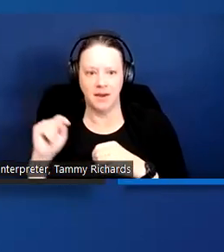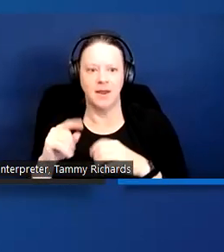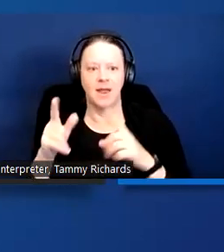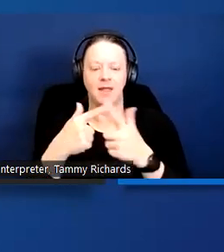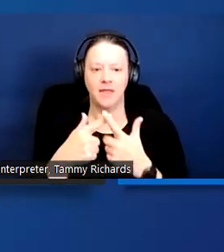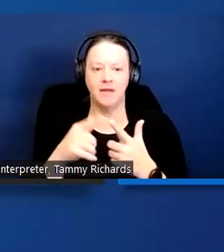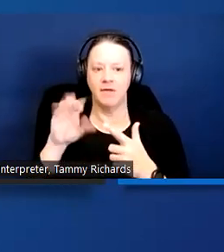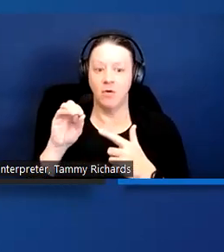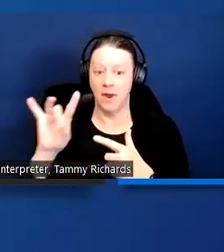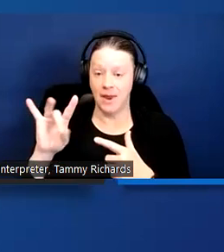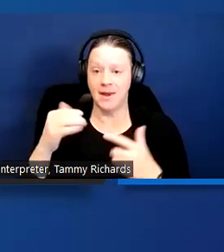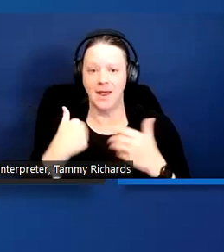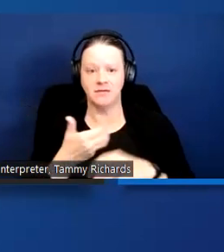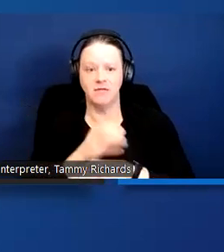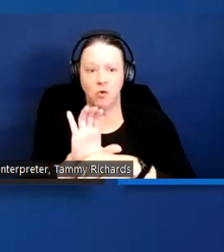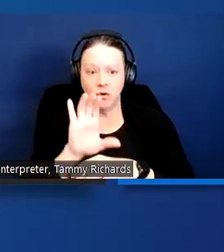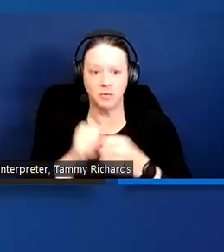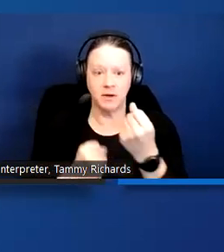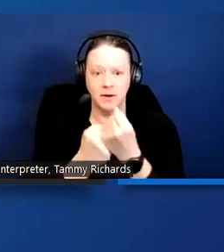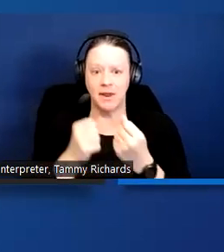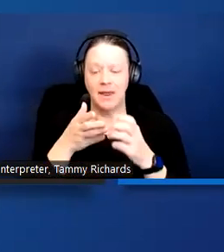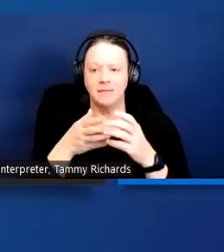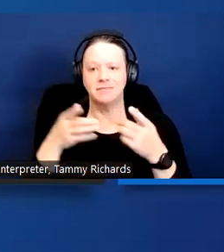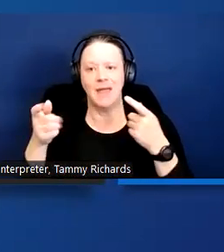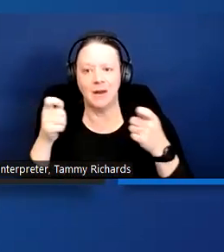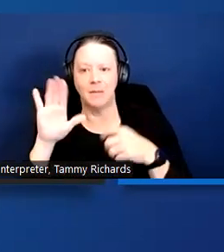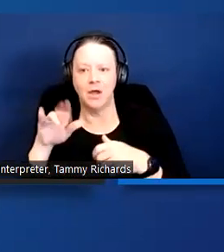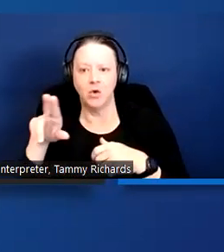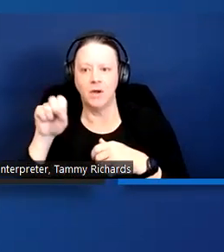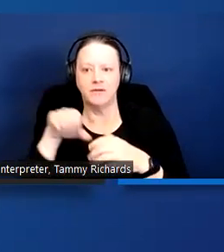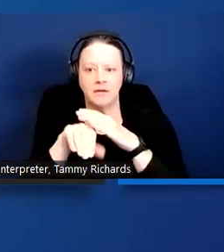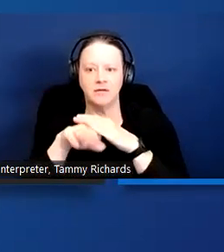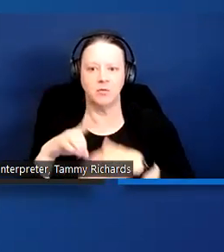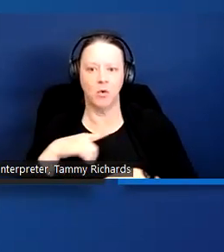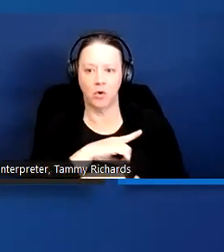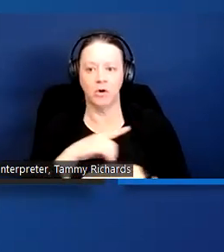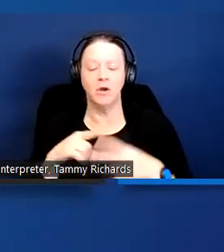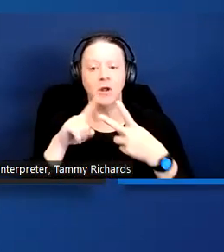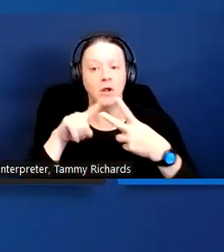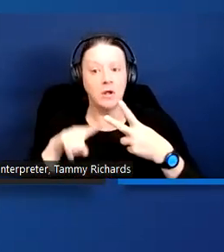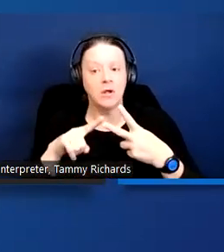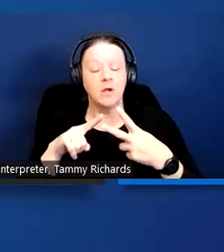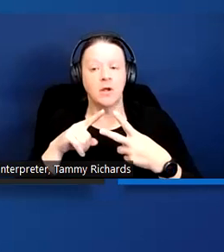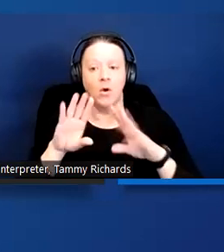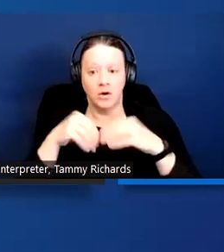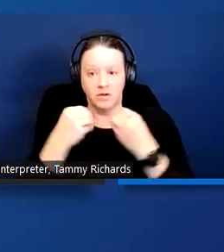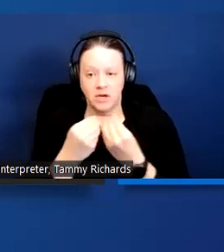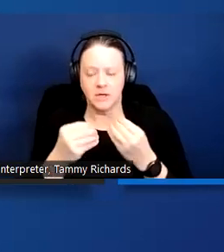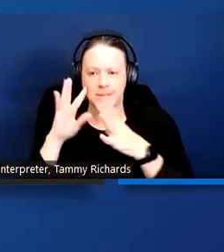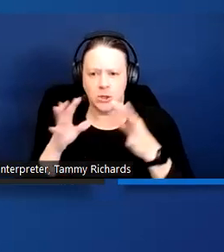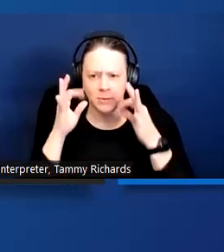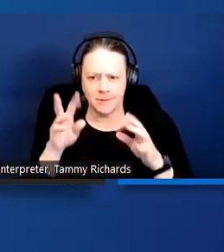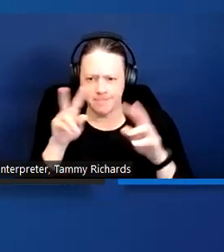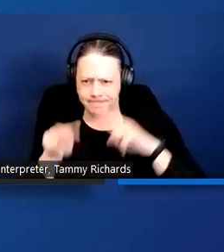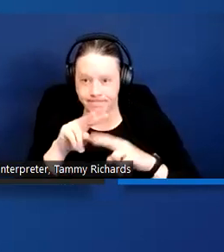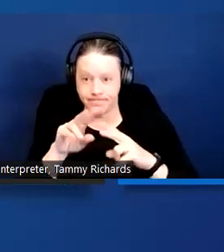it. Both entities essentially have the role of determining is something accessible, if it's not, what's going to